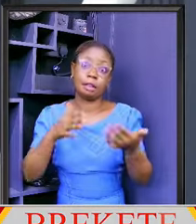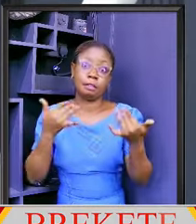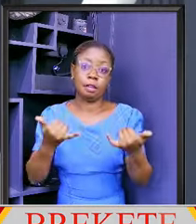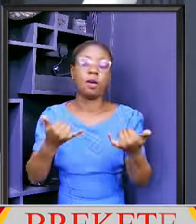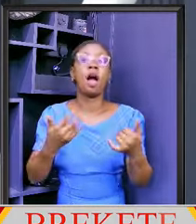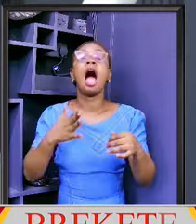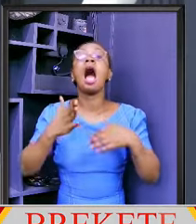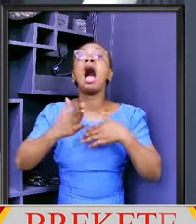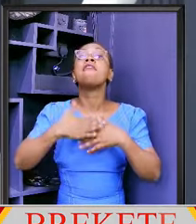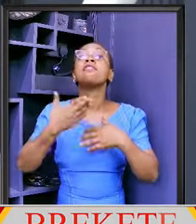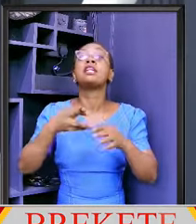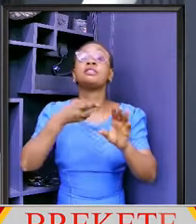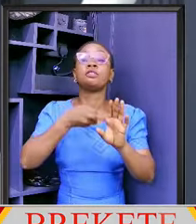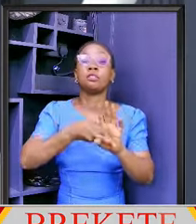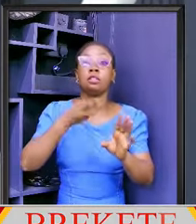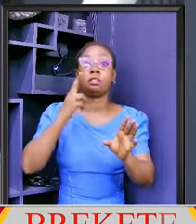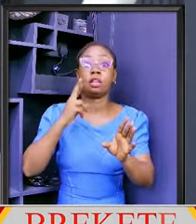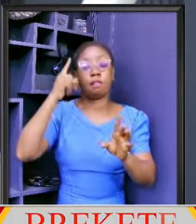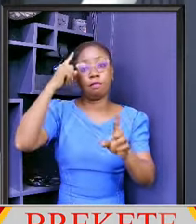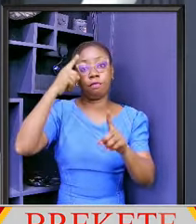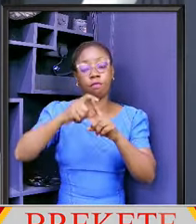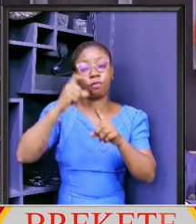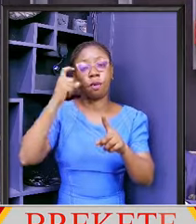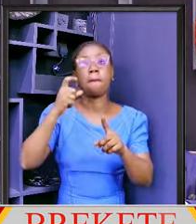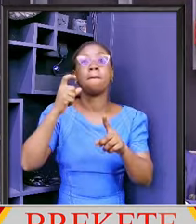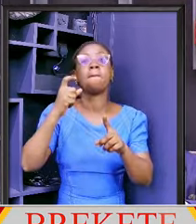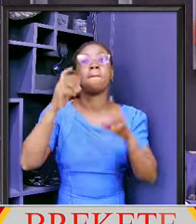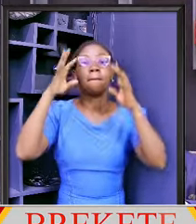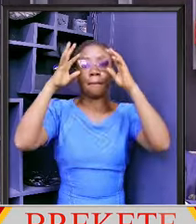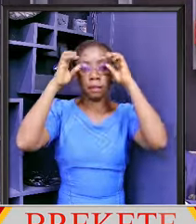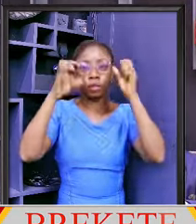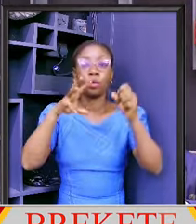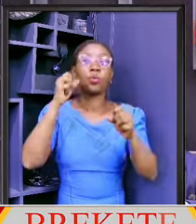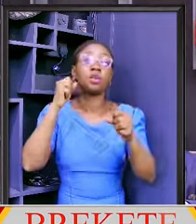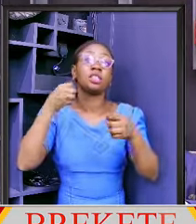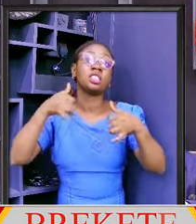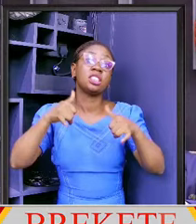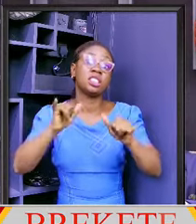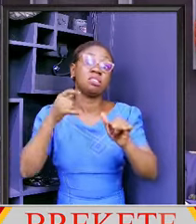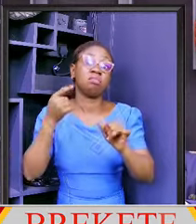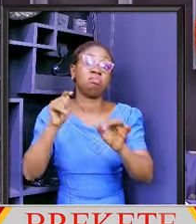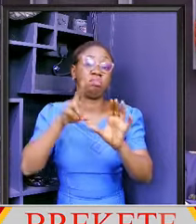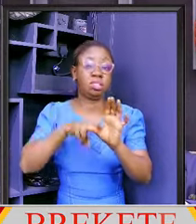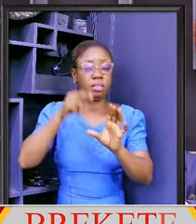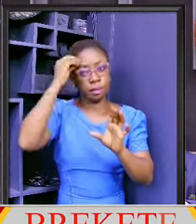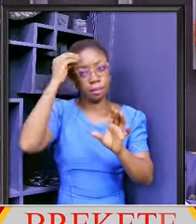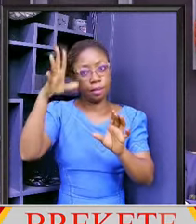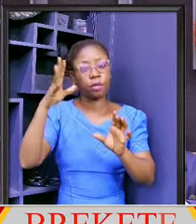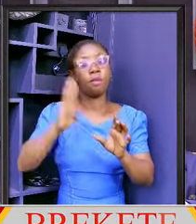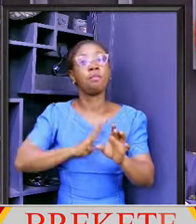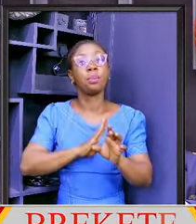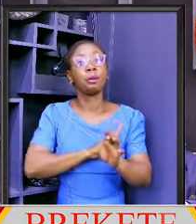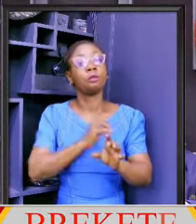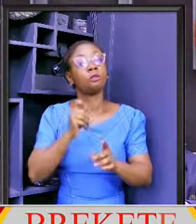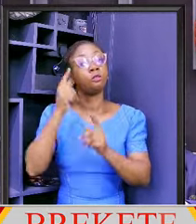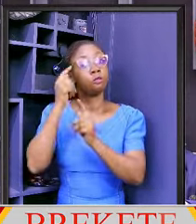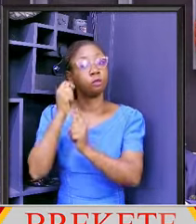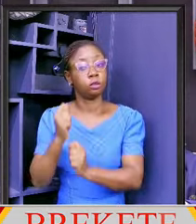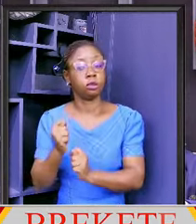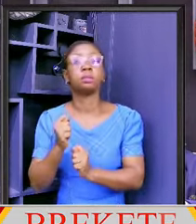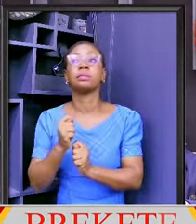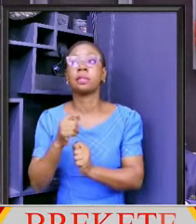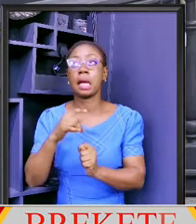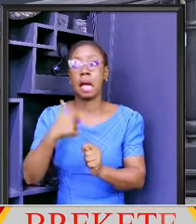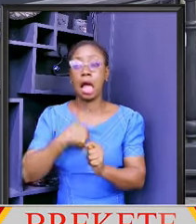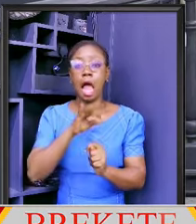After he resigned from the president, he was still a board of trustees chairman. Yes, sir. And I still remain as the secretary to the board of trustees. Mm-hmm. So